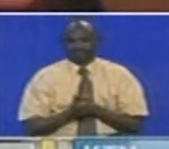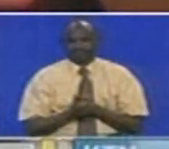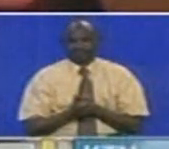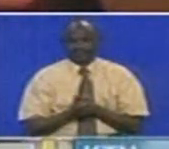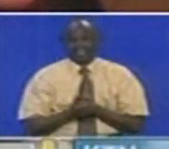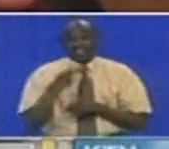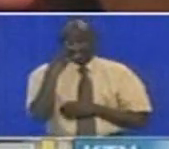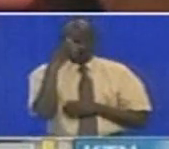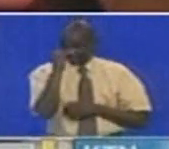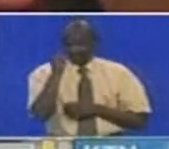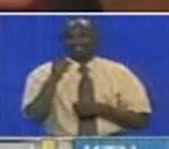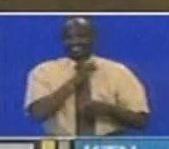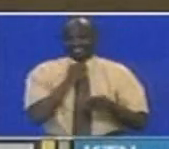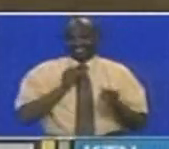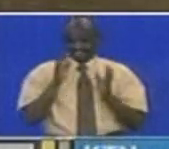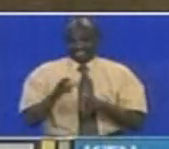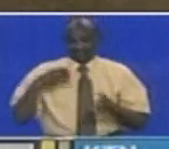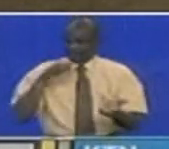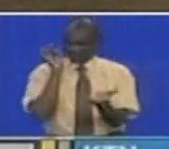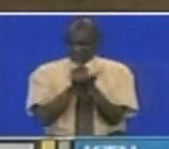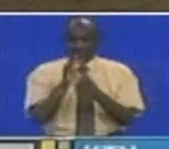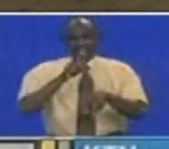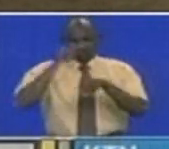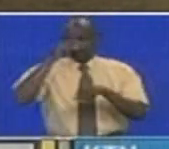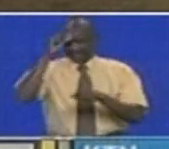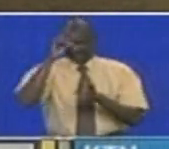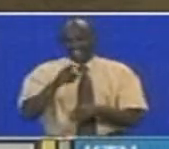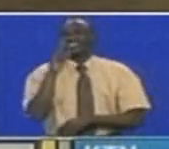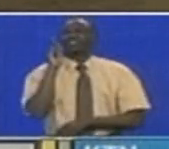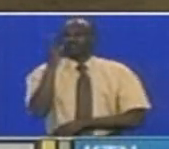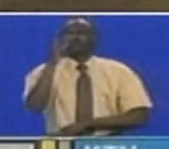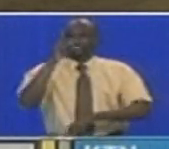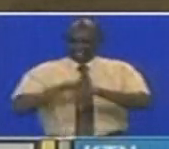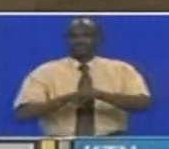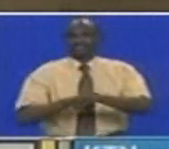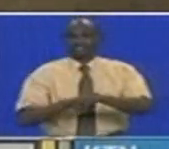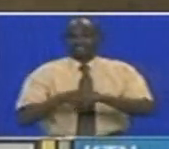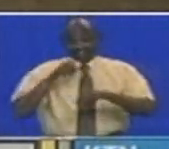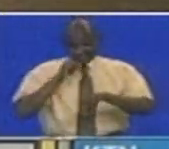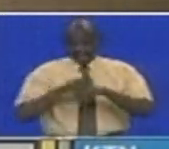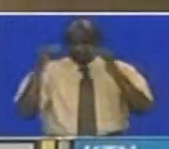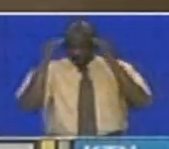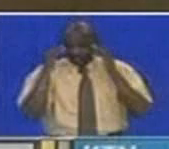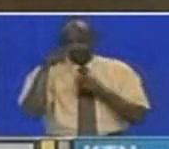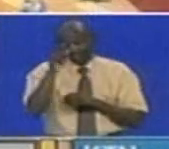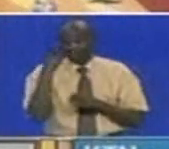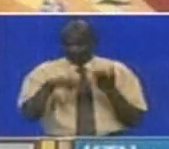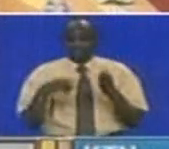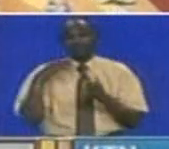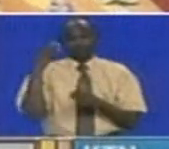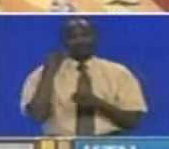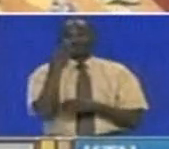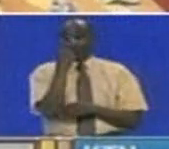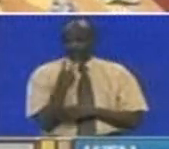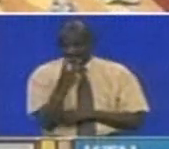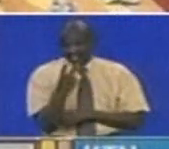Thirty-five senators ejected the beleaguered Embu governor from office for the second time after the courts overturned his early impeachment in February. The